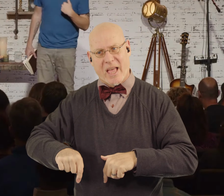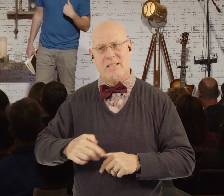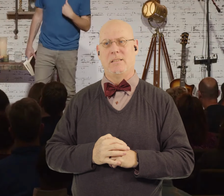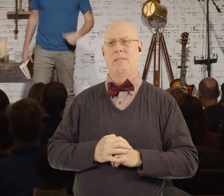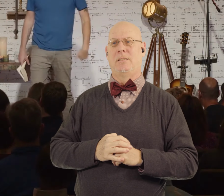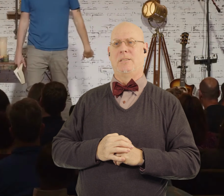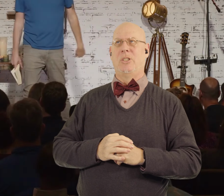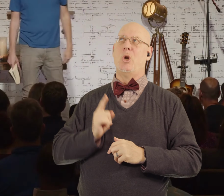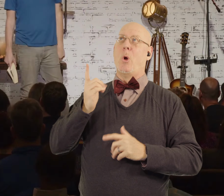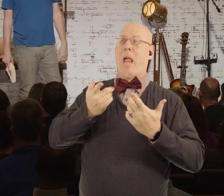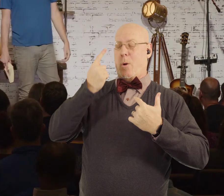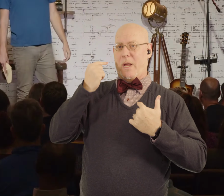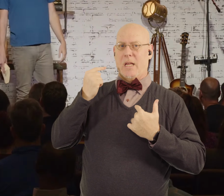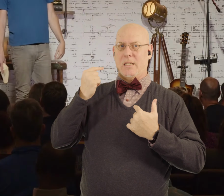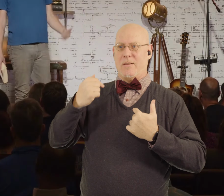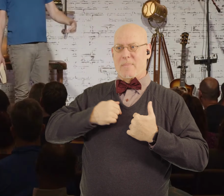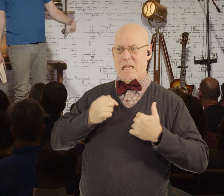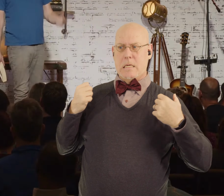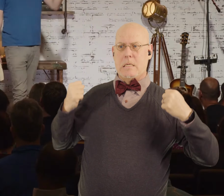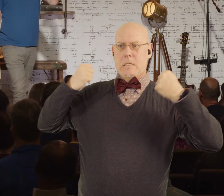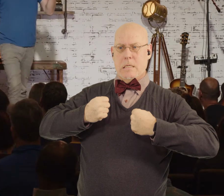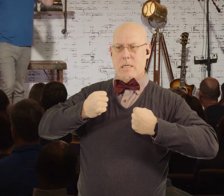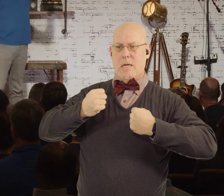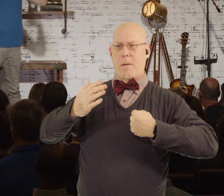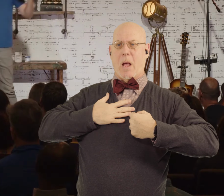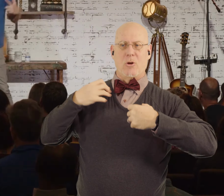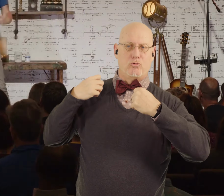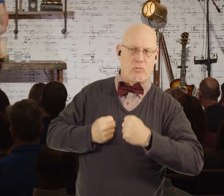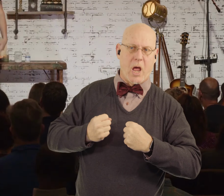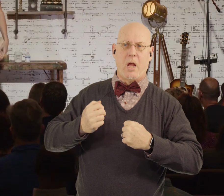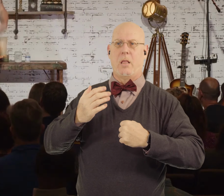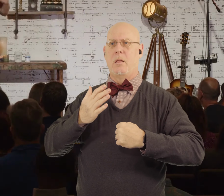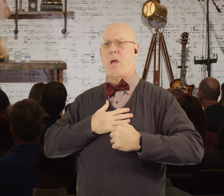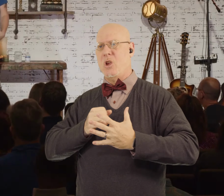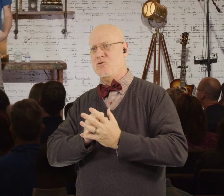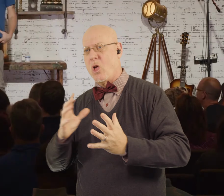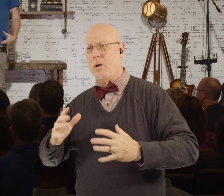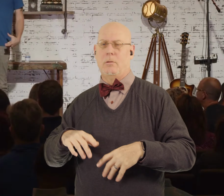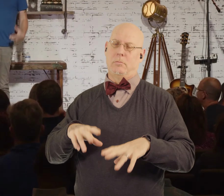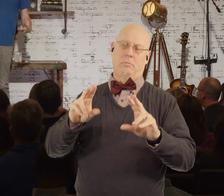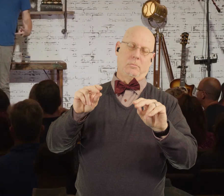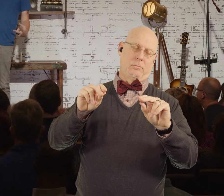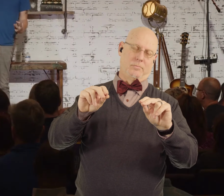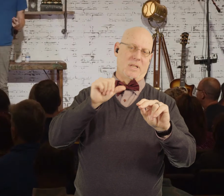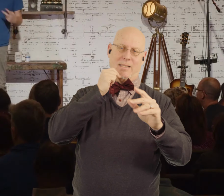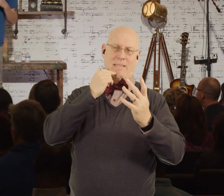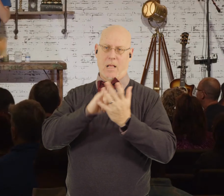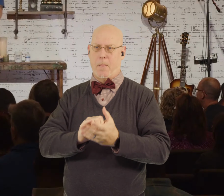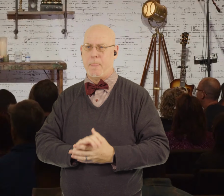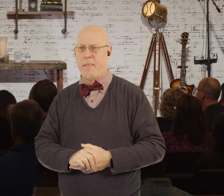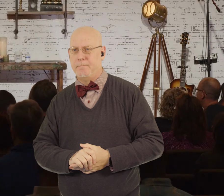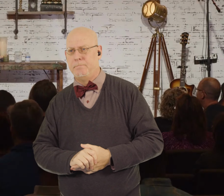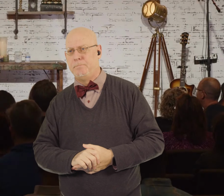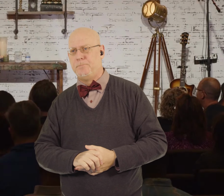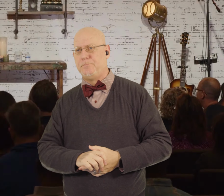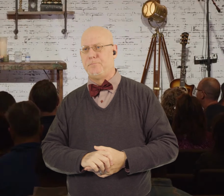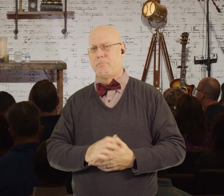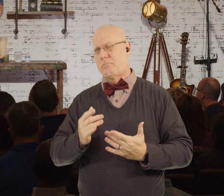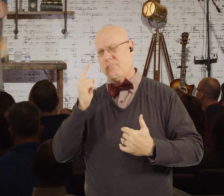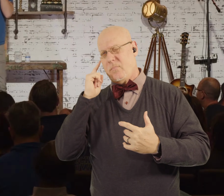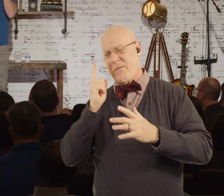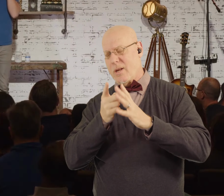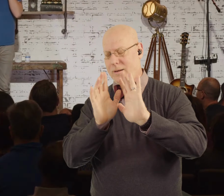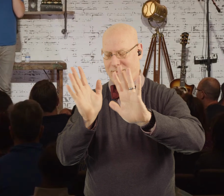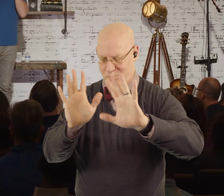I did this. You're here because of me, my strength and my glory, you know? I didn't say